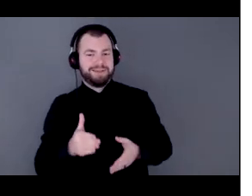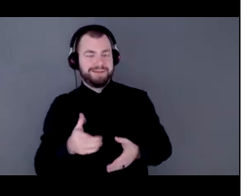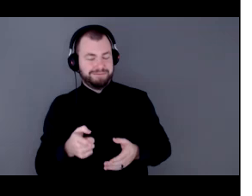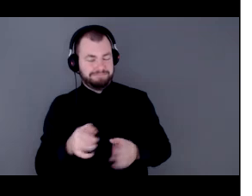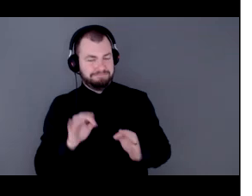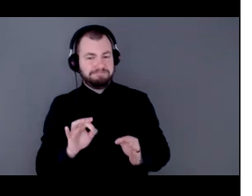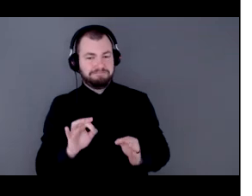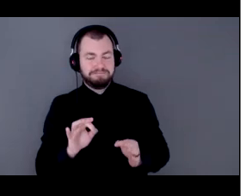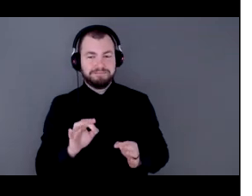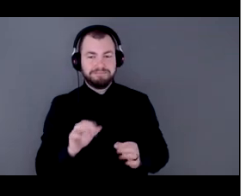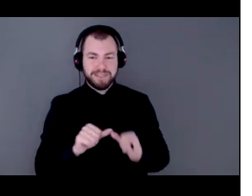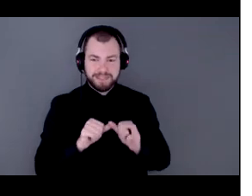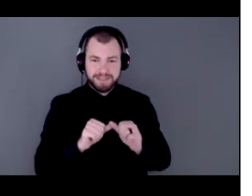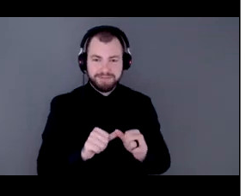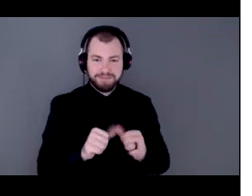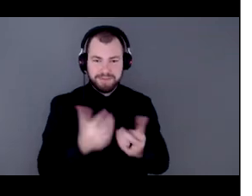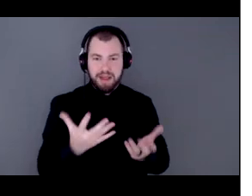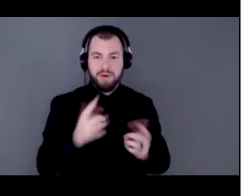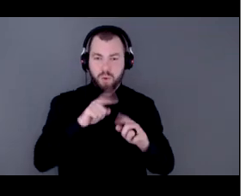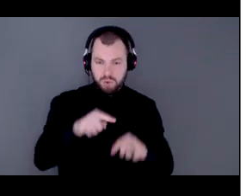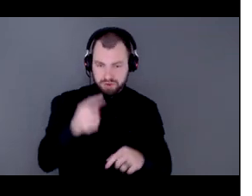things where we're getting a lot of order. Next slide, please.